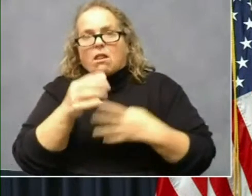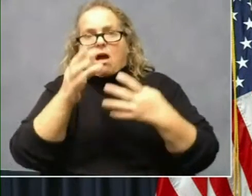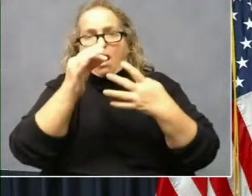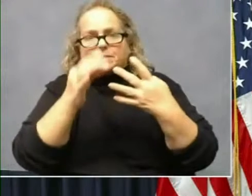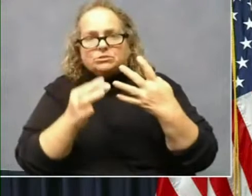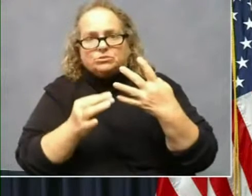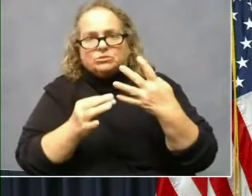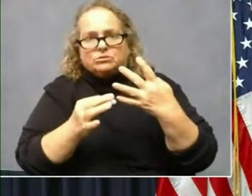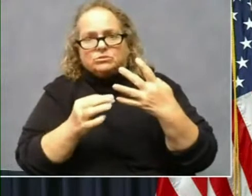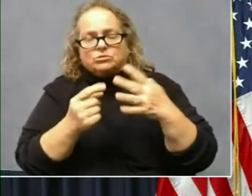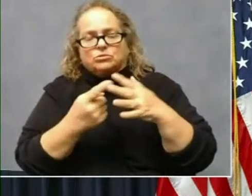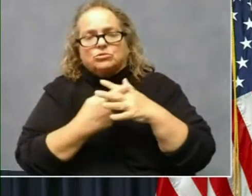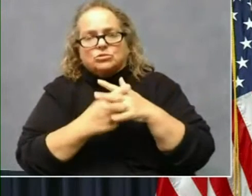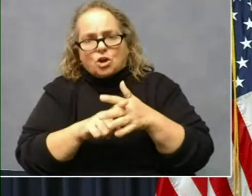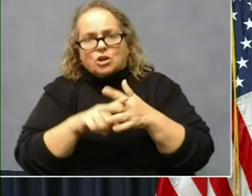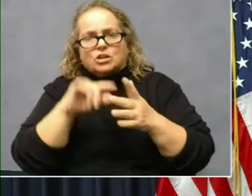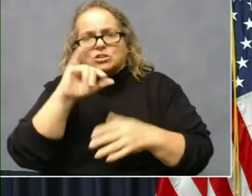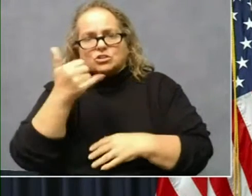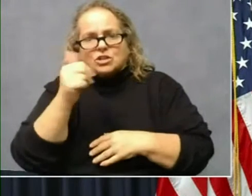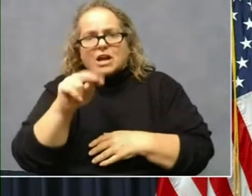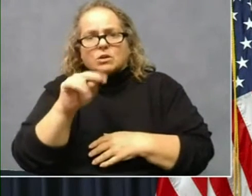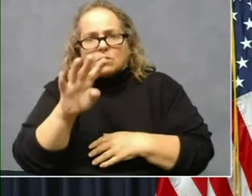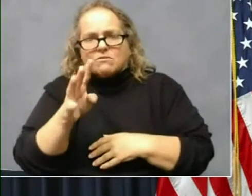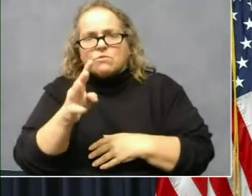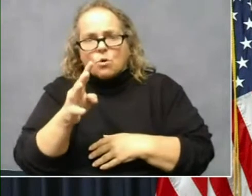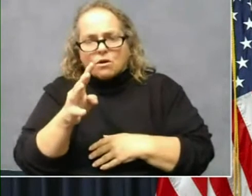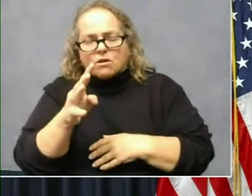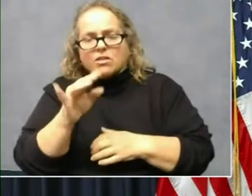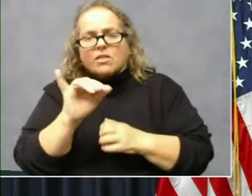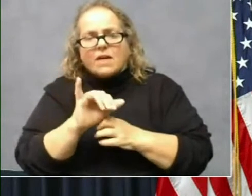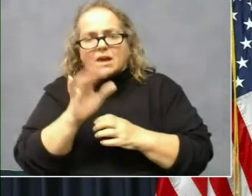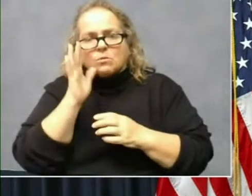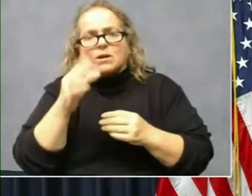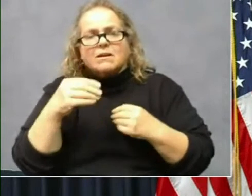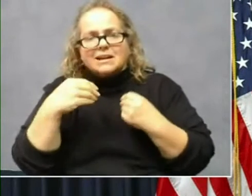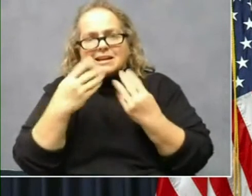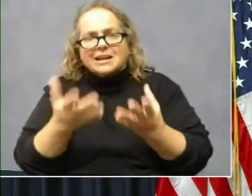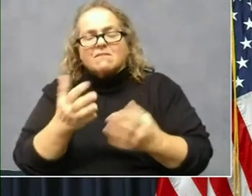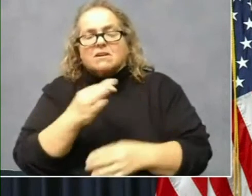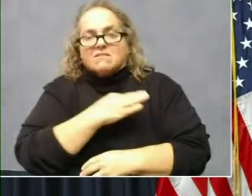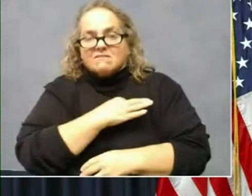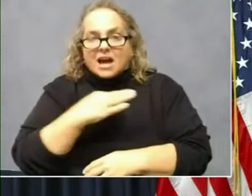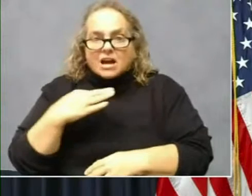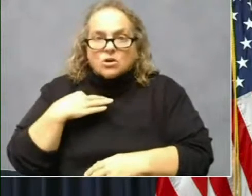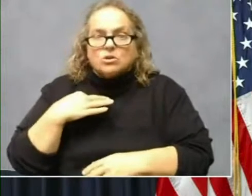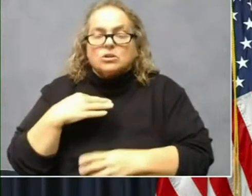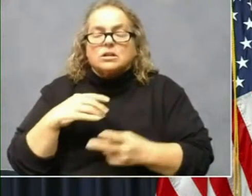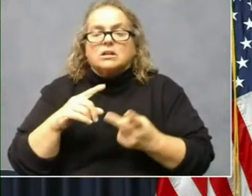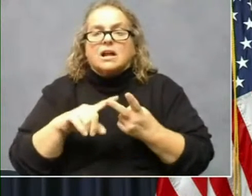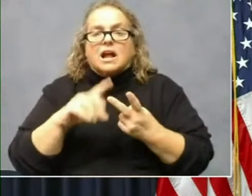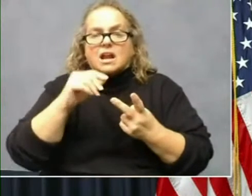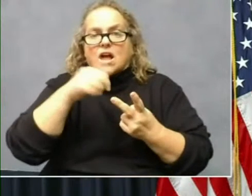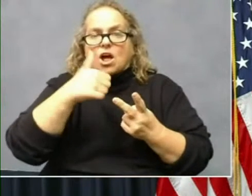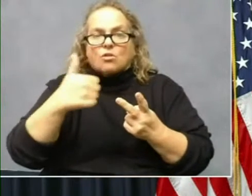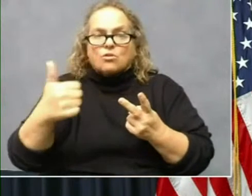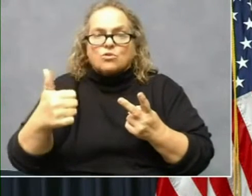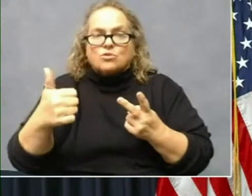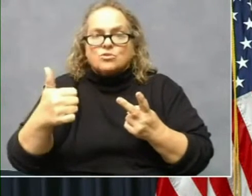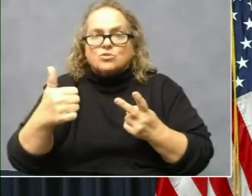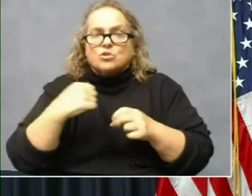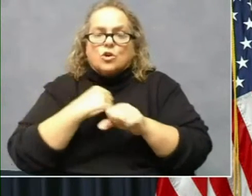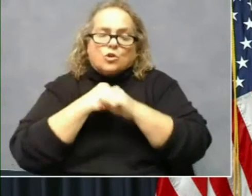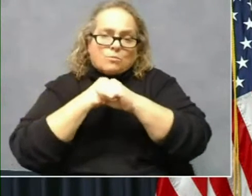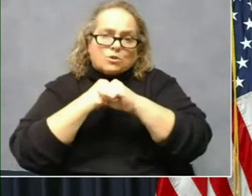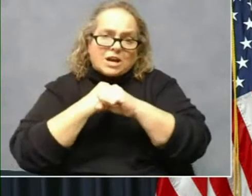starting January 4th, that give faculty and others the protection that they